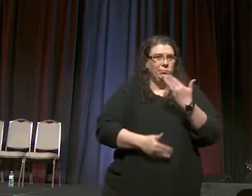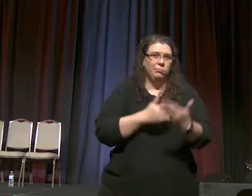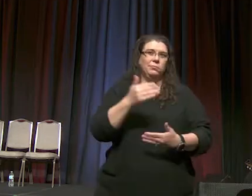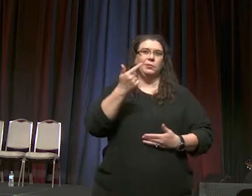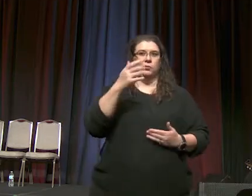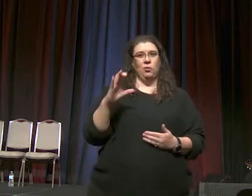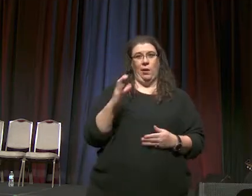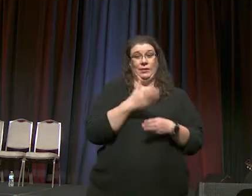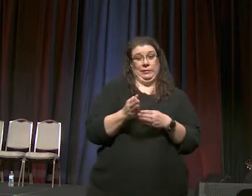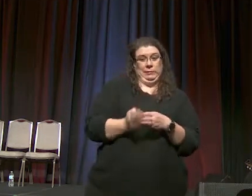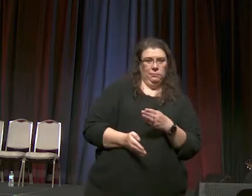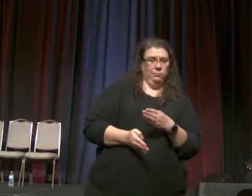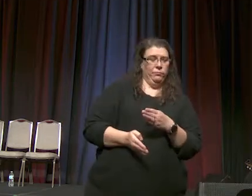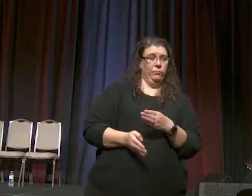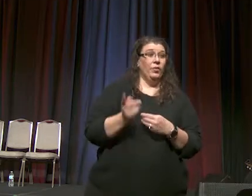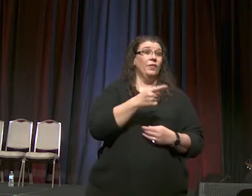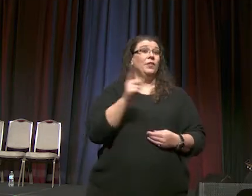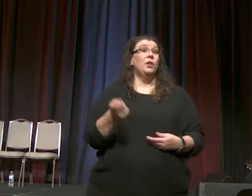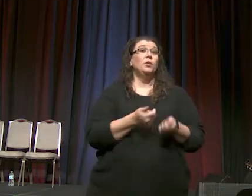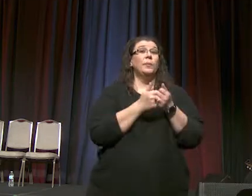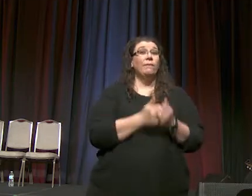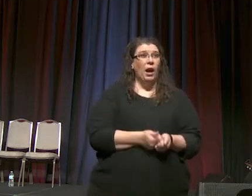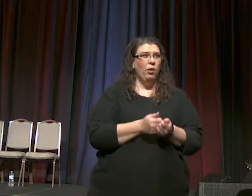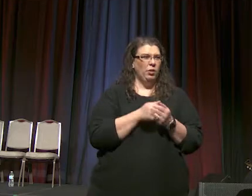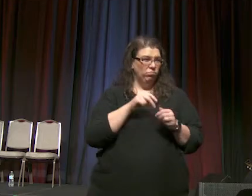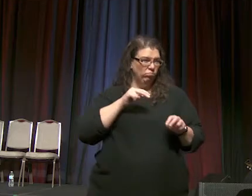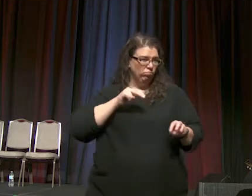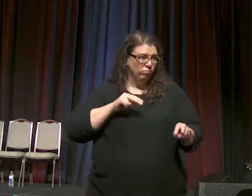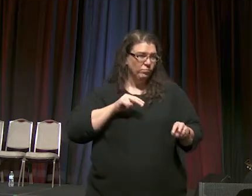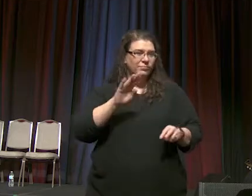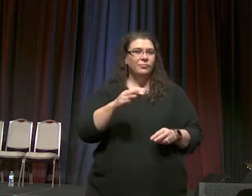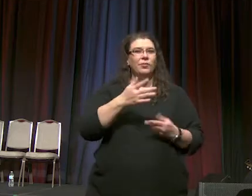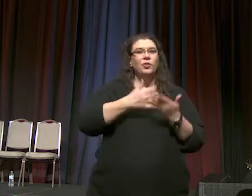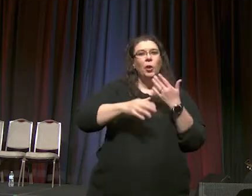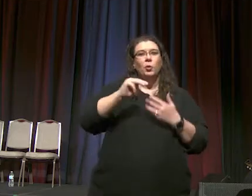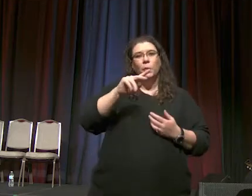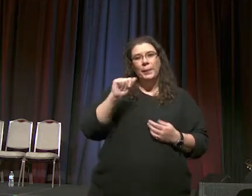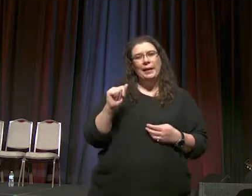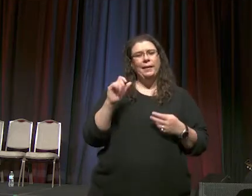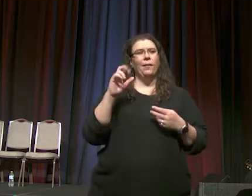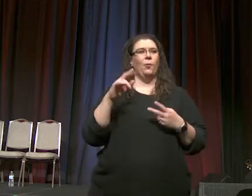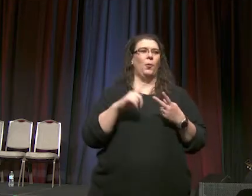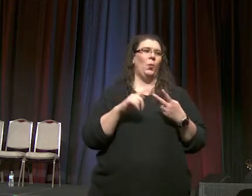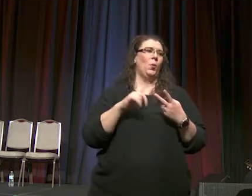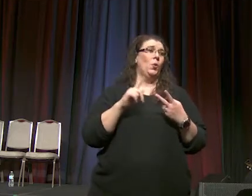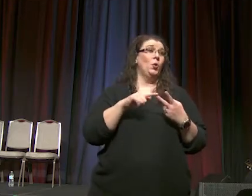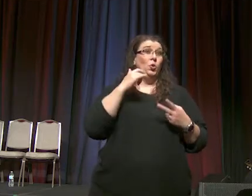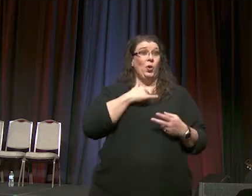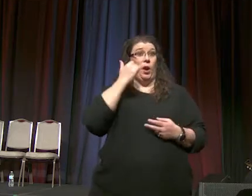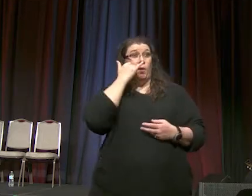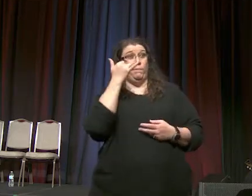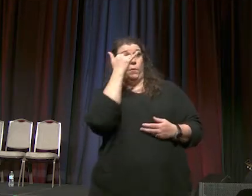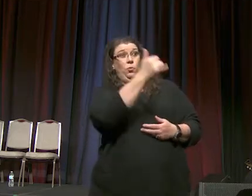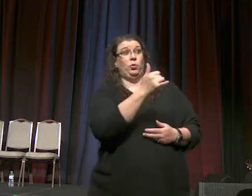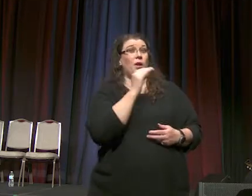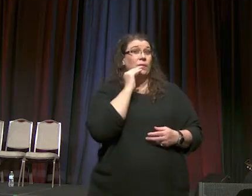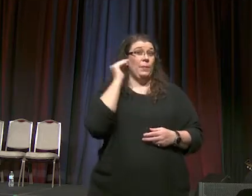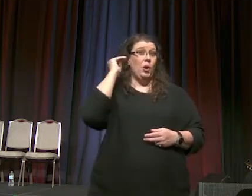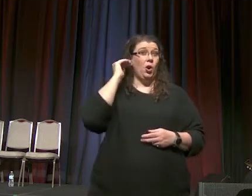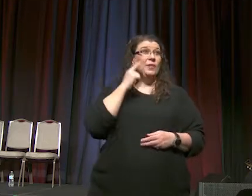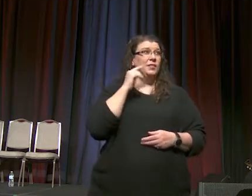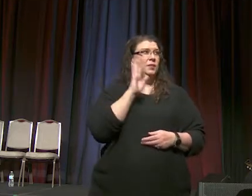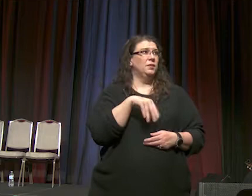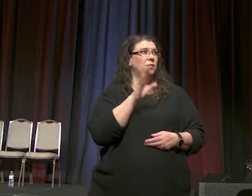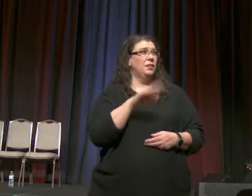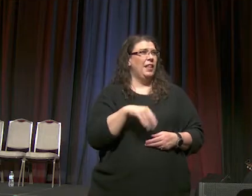For those of you who have been following diligently your social media, or you got a phone call from home that says,